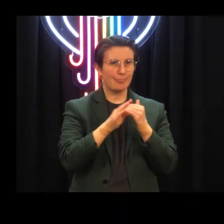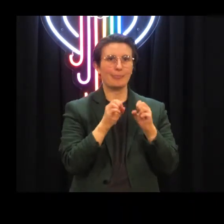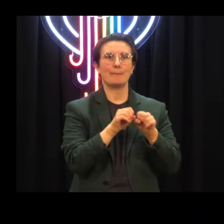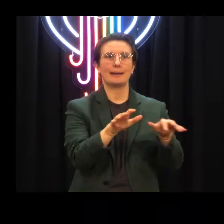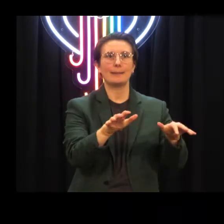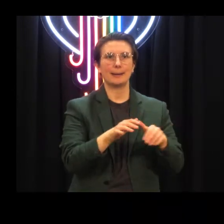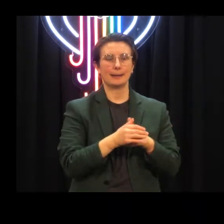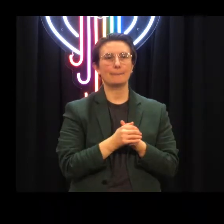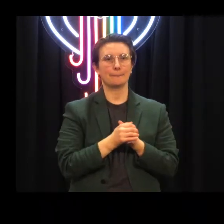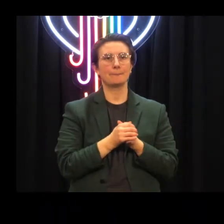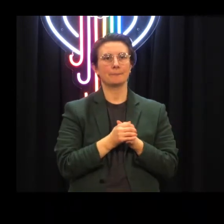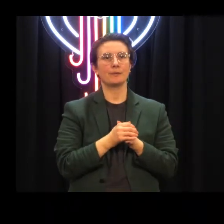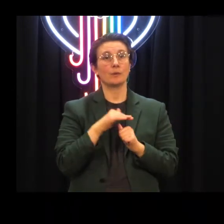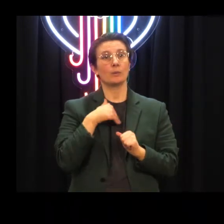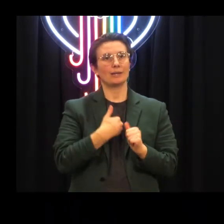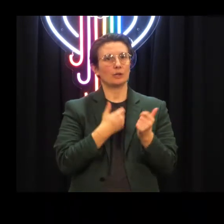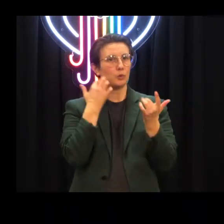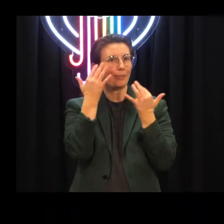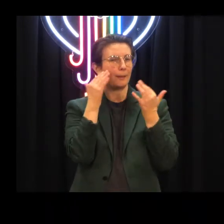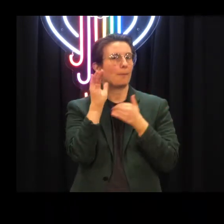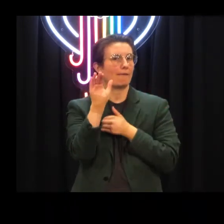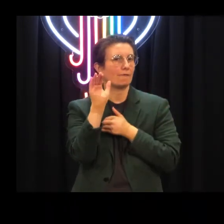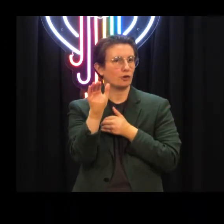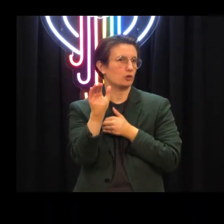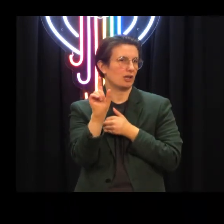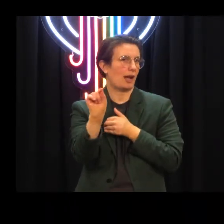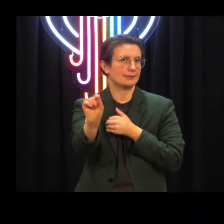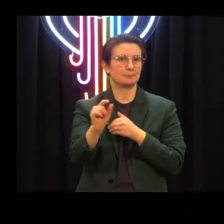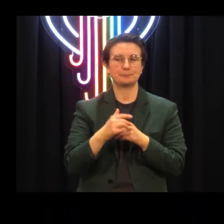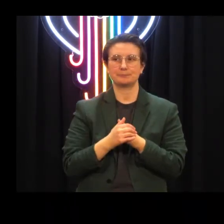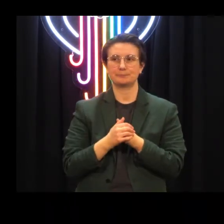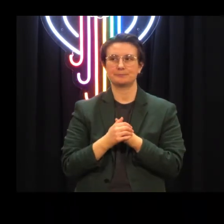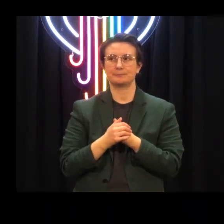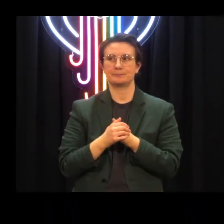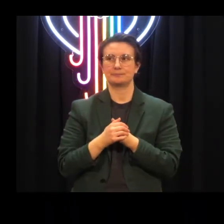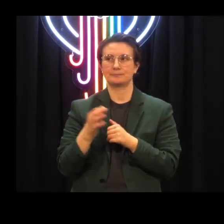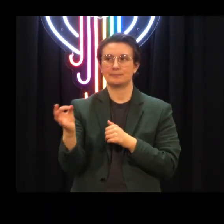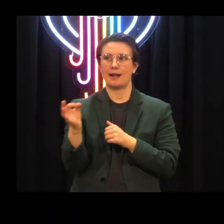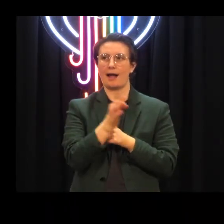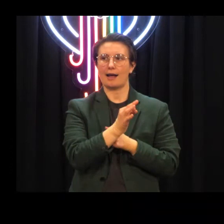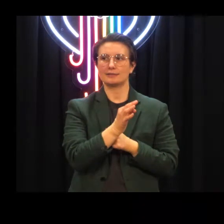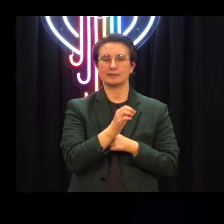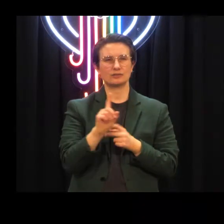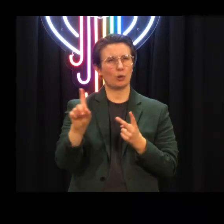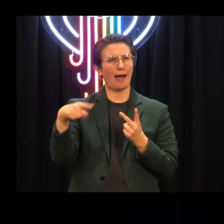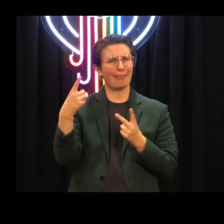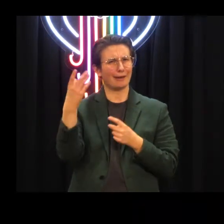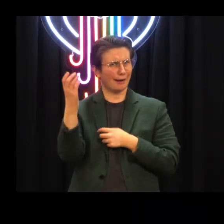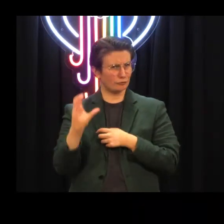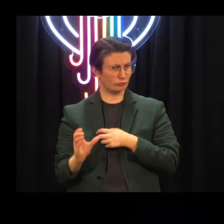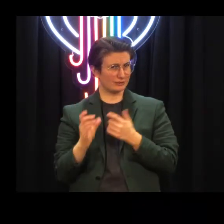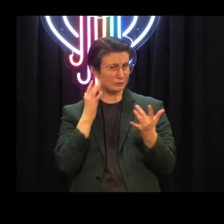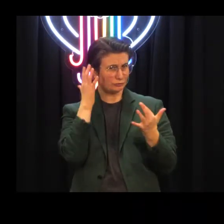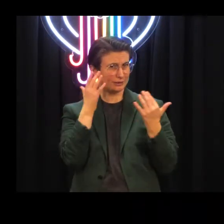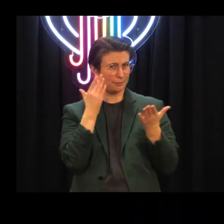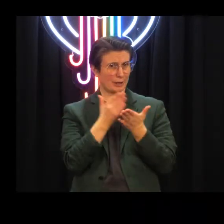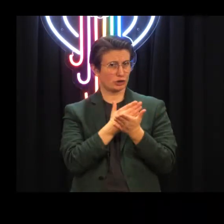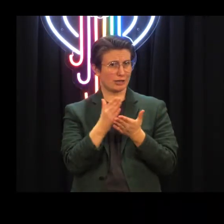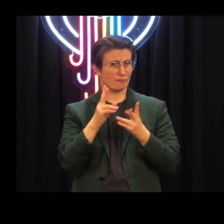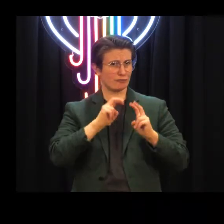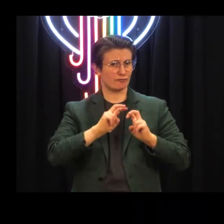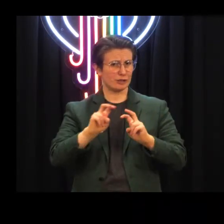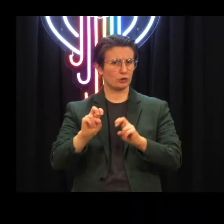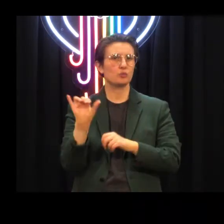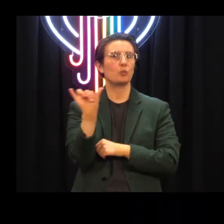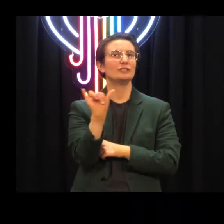future funding when the time comes. What specific countries are you talking with at the moment in terms of sharing research with one another, perhaps through this